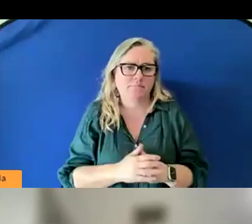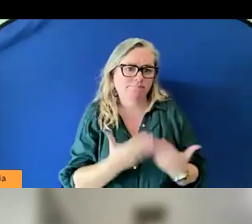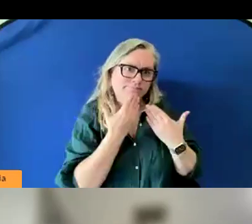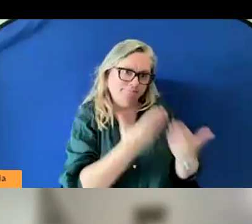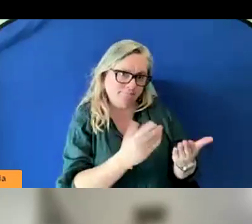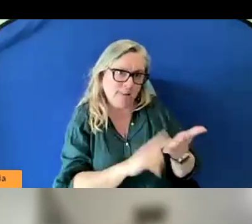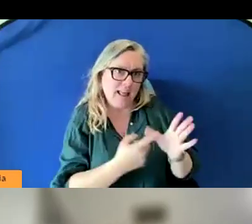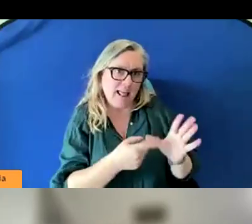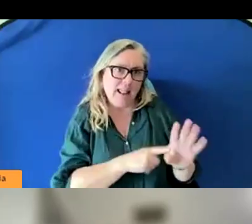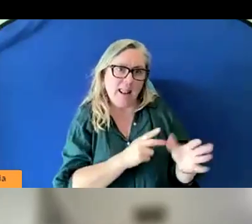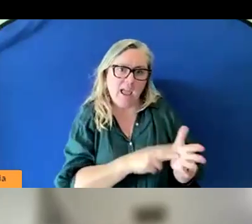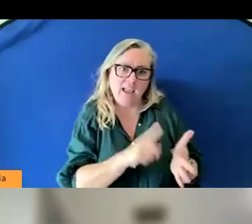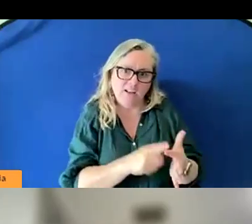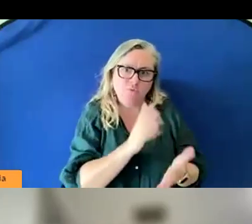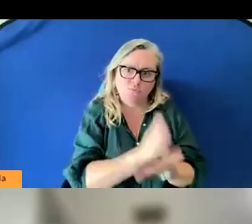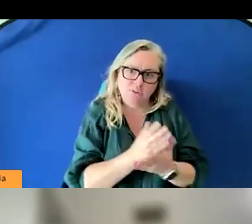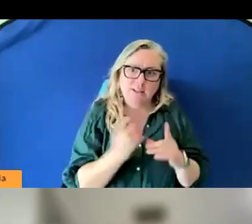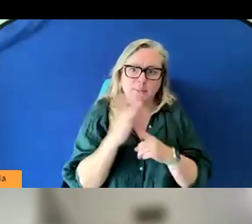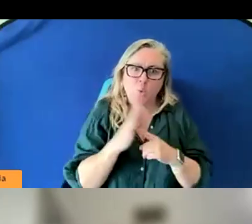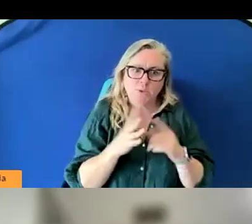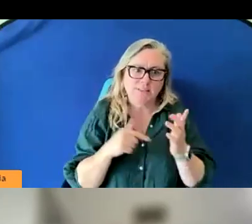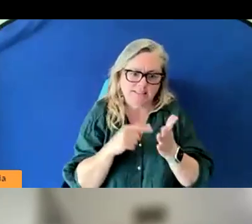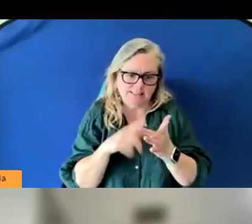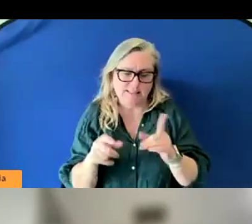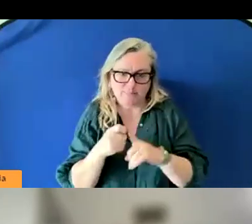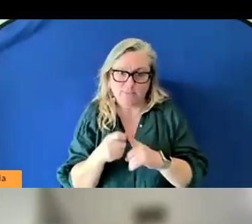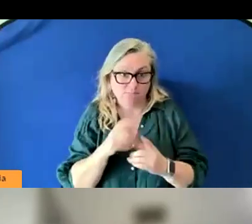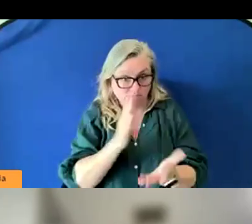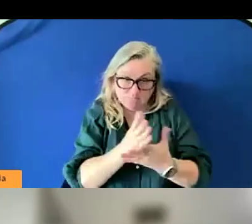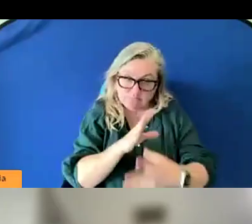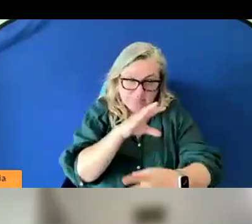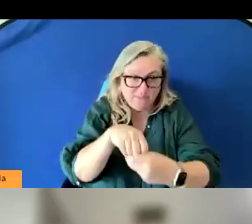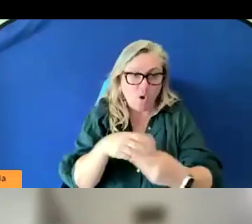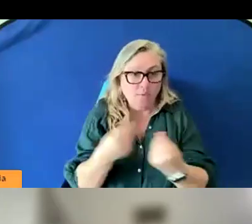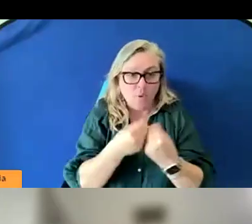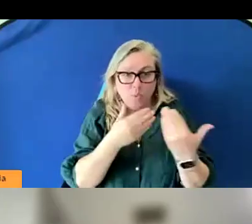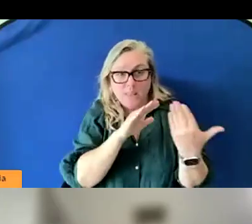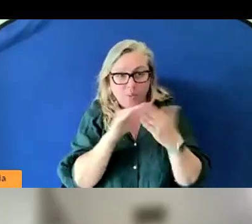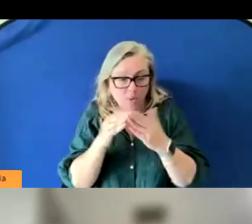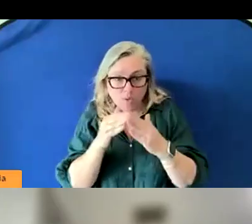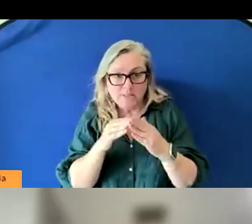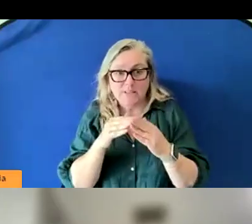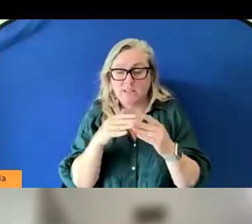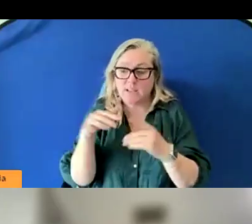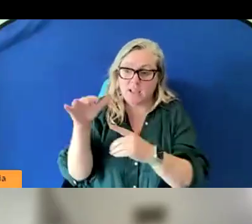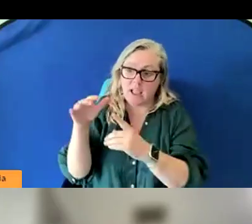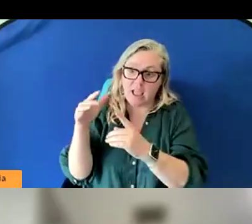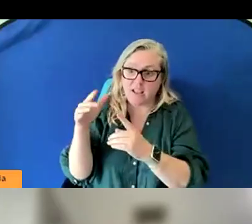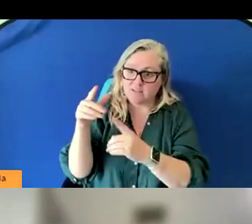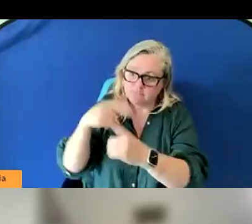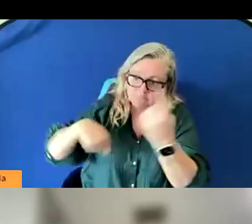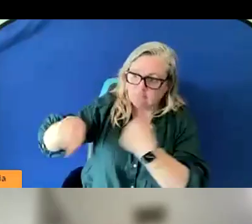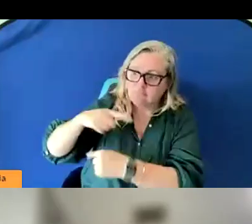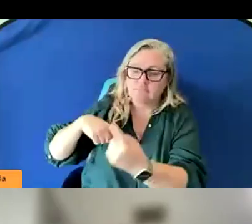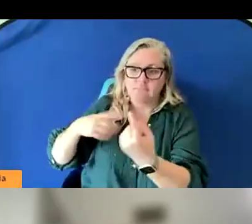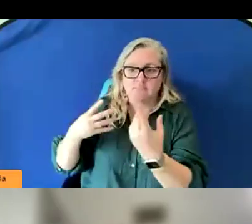Thanks, Layne. Some really important tips there about, getting involved with the community, getting around other people with disability, and learning about your rights